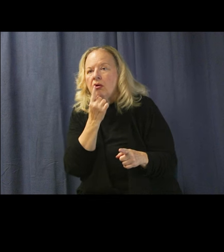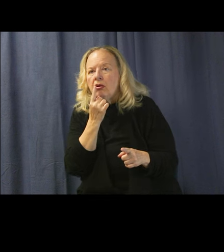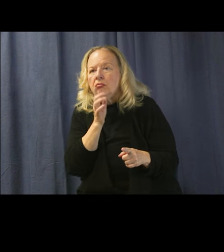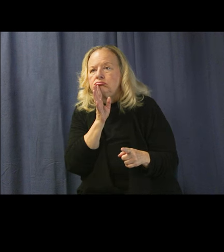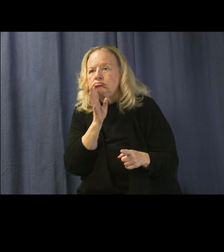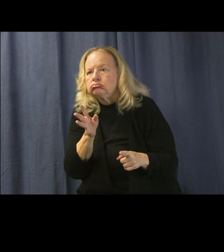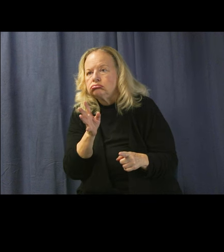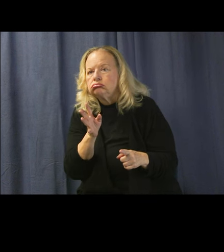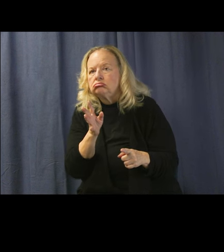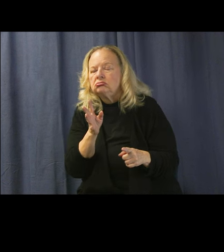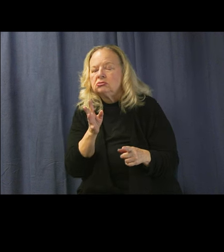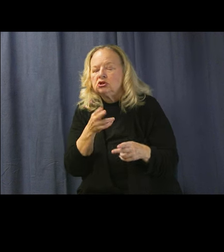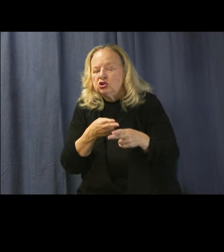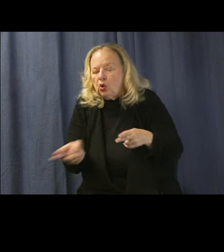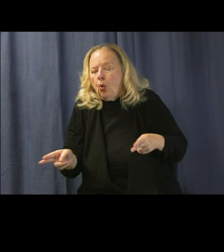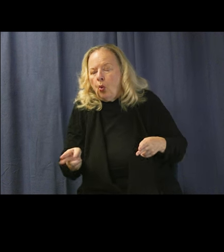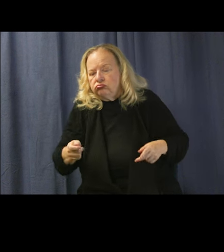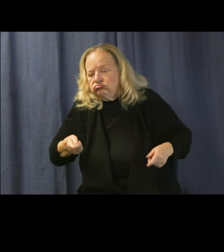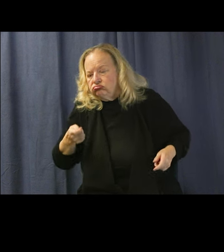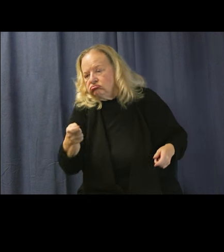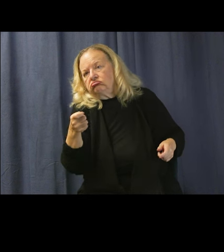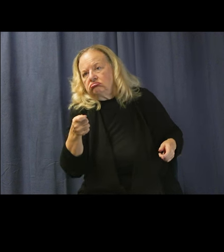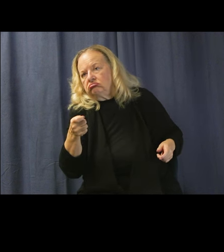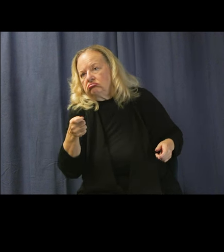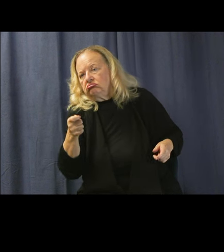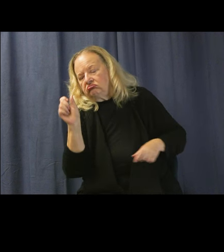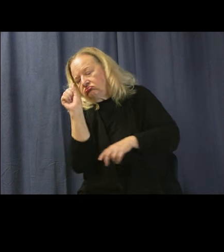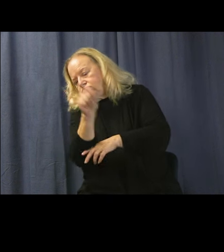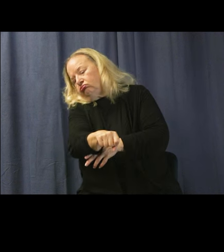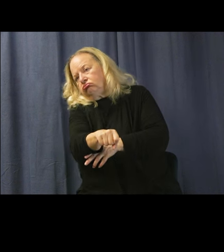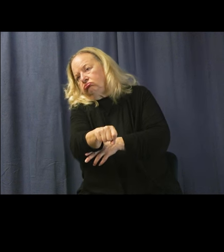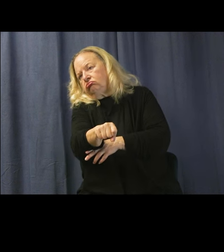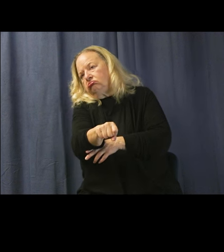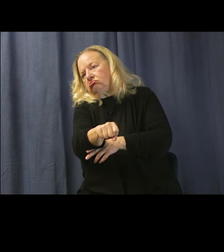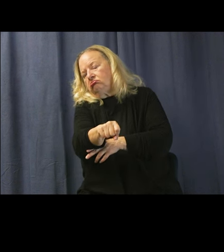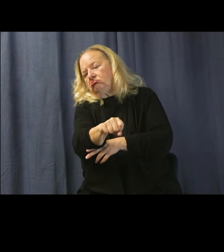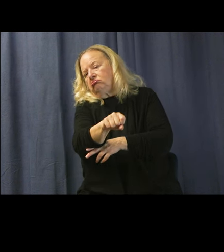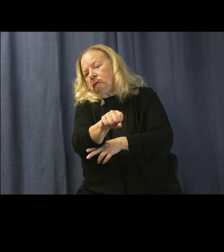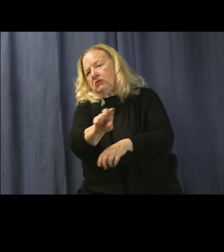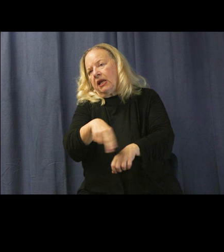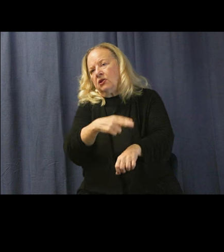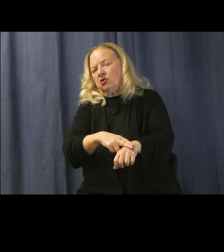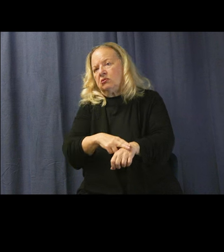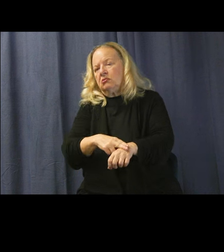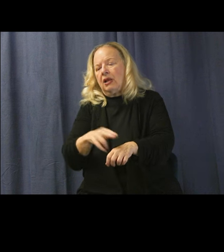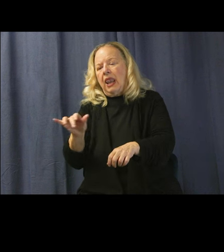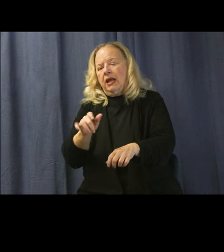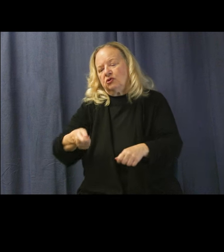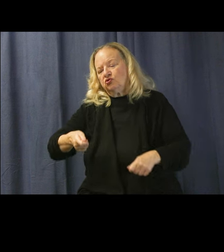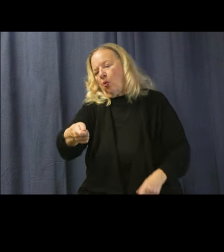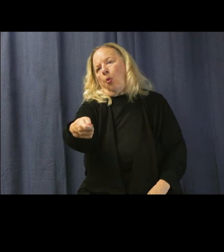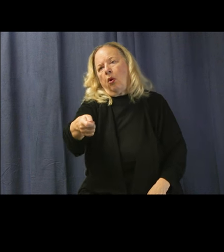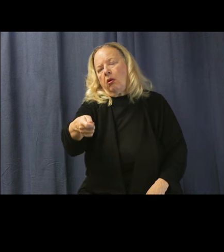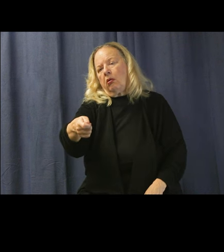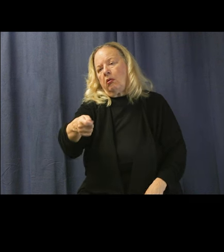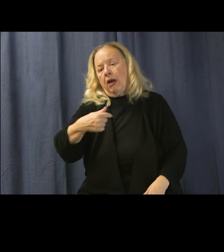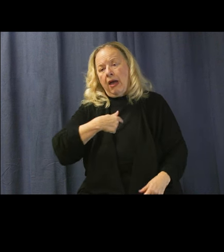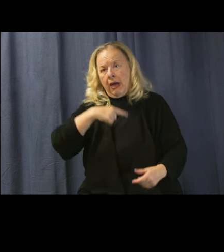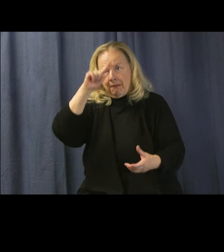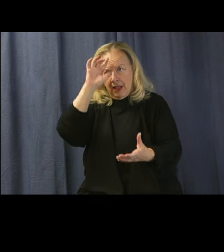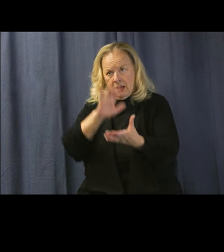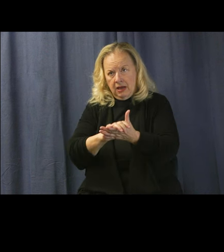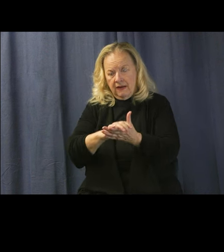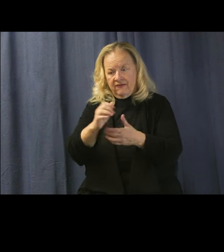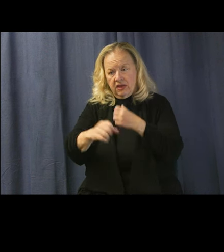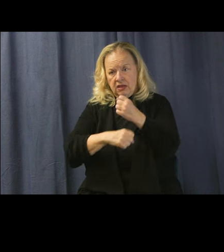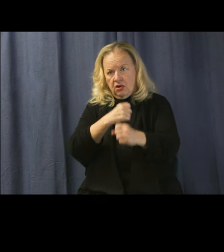mouth comes a sharp sword with which he overcomes the nations. The Word of God is compared to a sword. I believe this